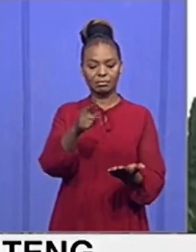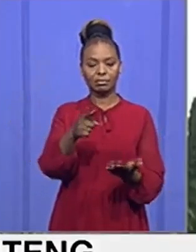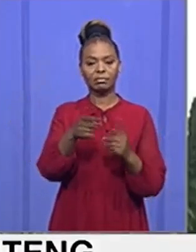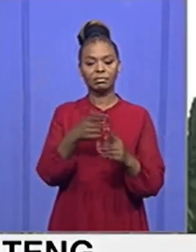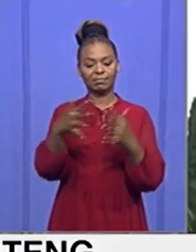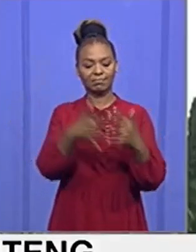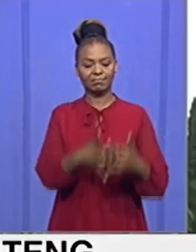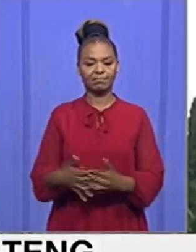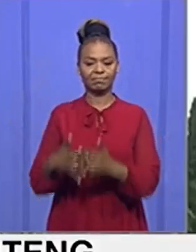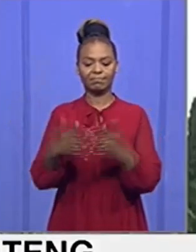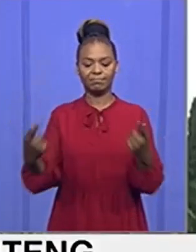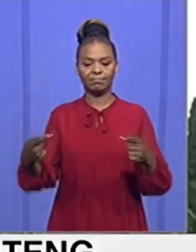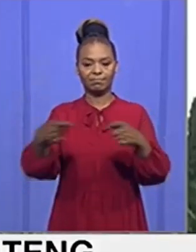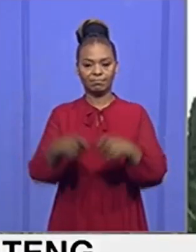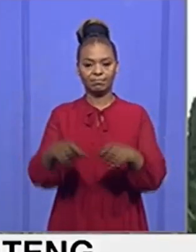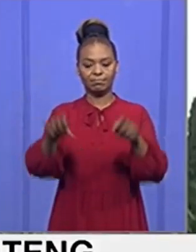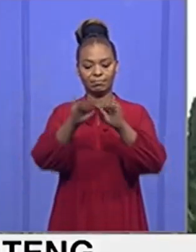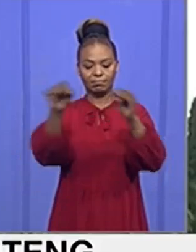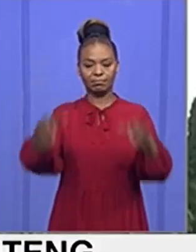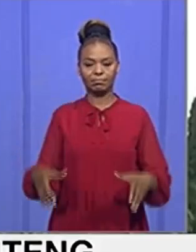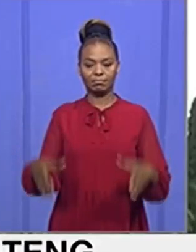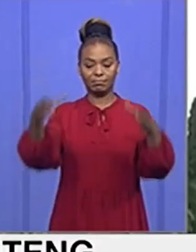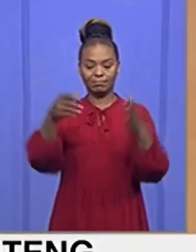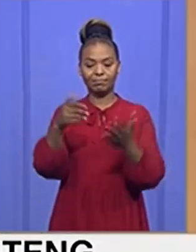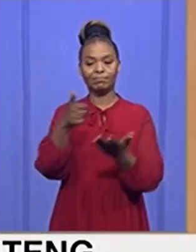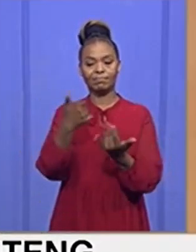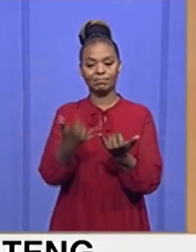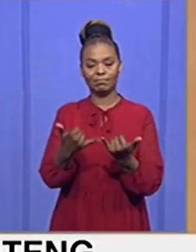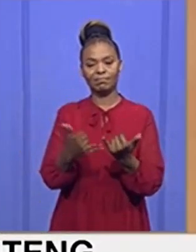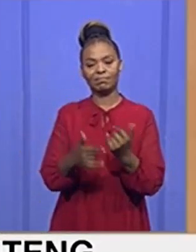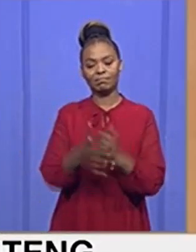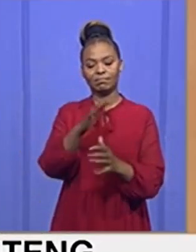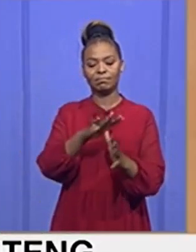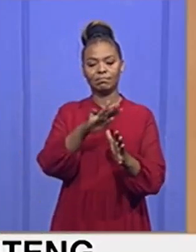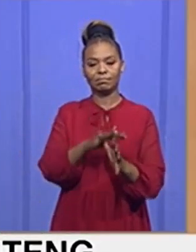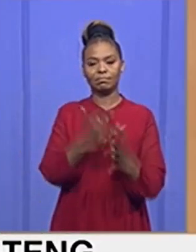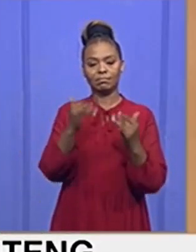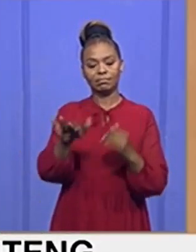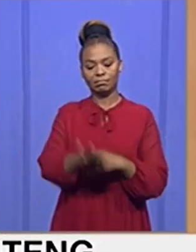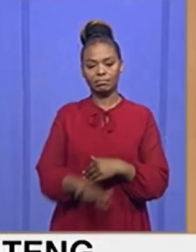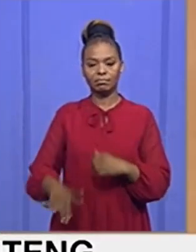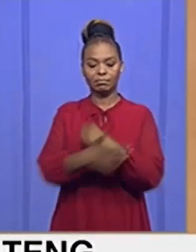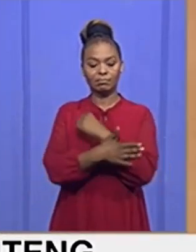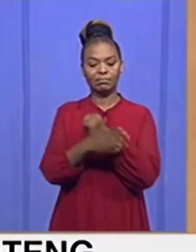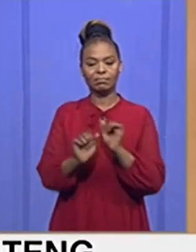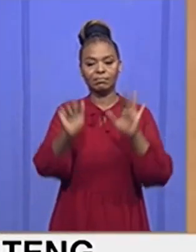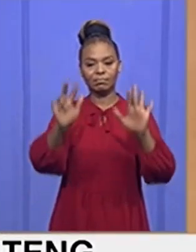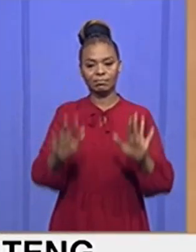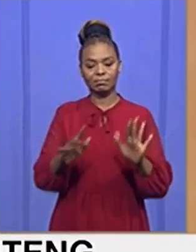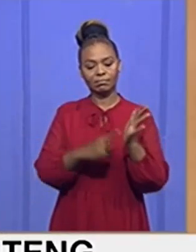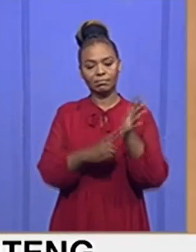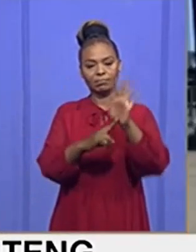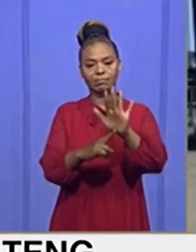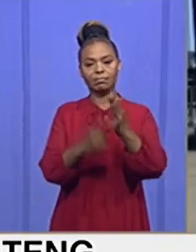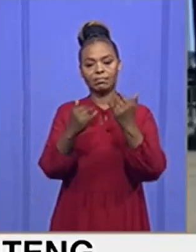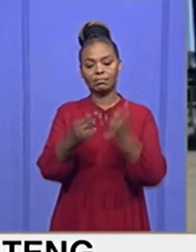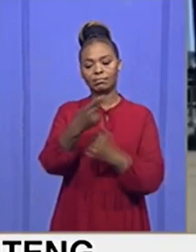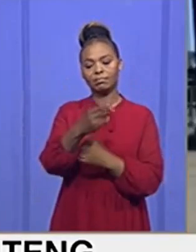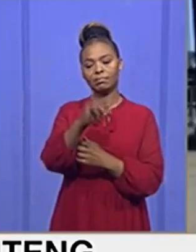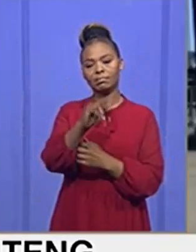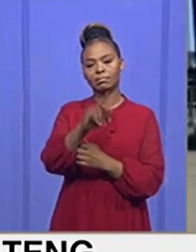ono wa Freistata mo mmapong jaaka e nngwe ya dinaga di le robedi mo lefatsheng ka bophara tse di tlhagisang helium e metsi.